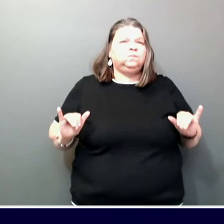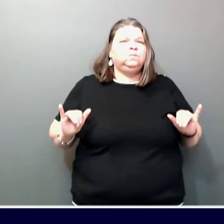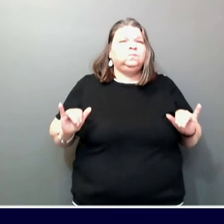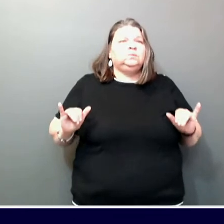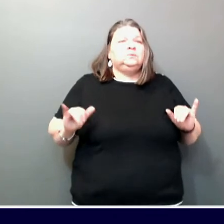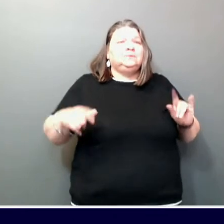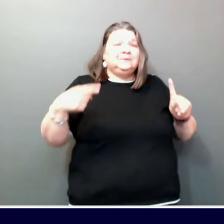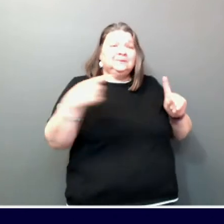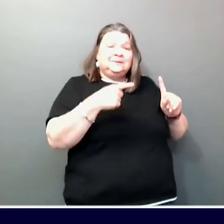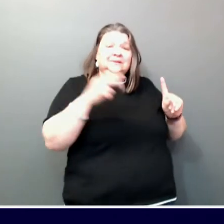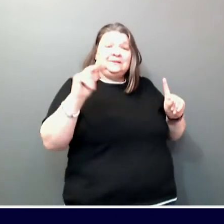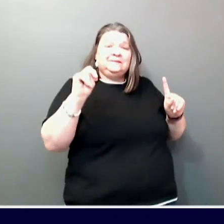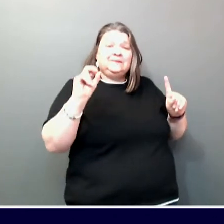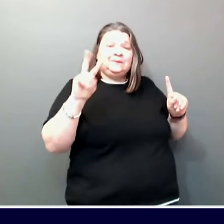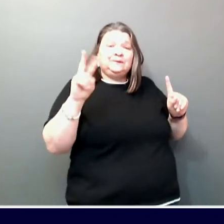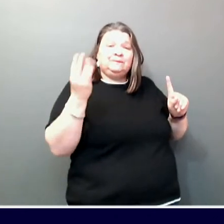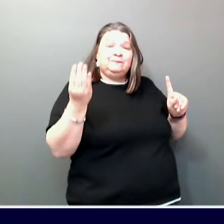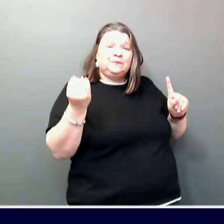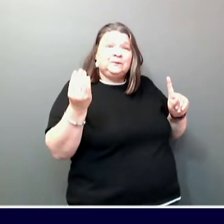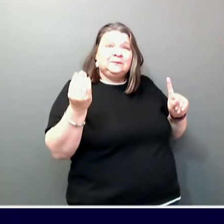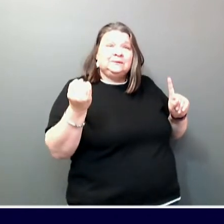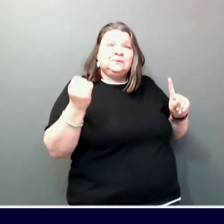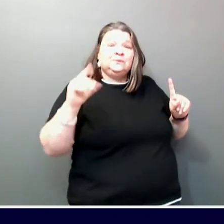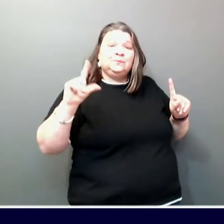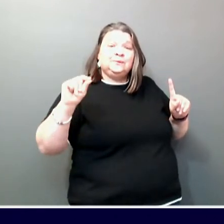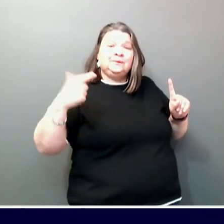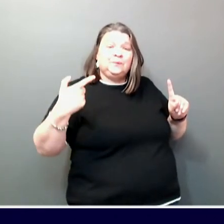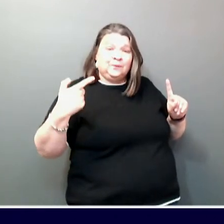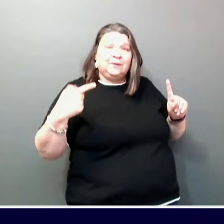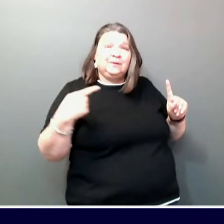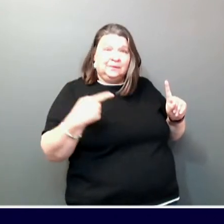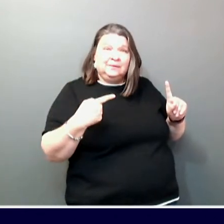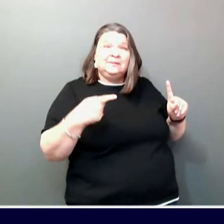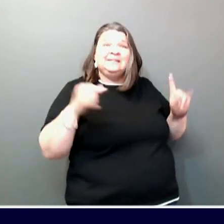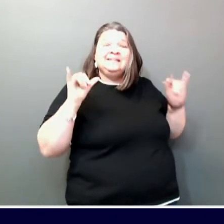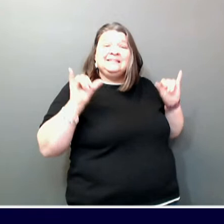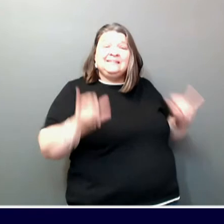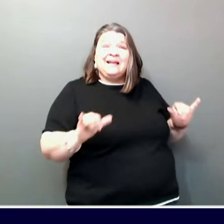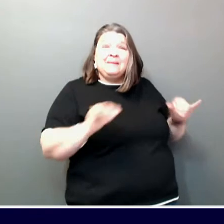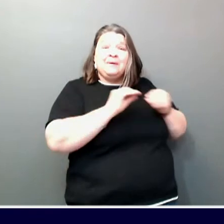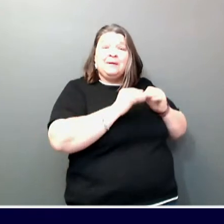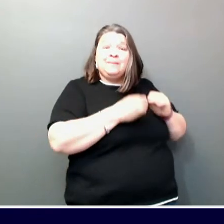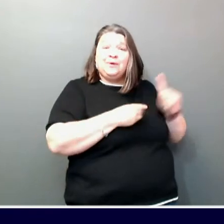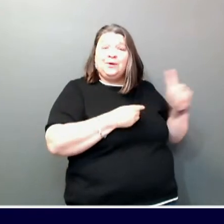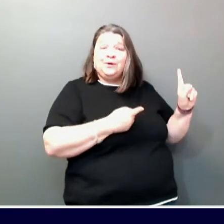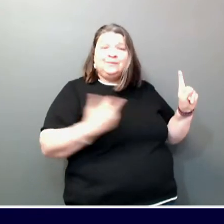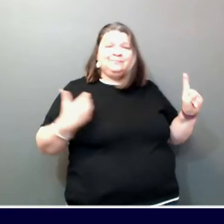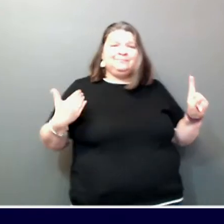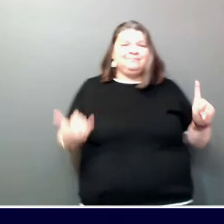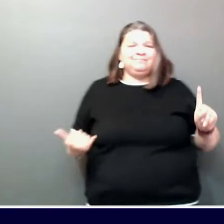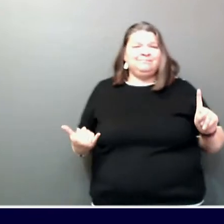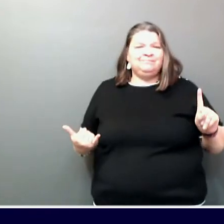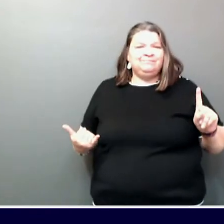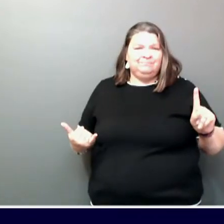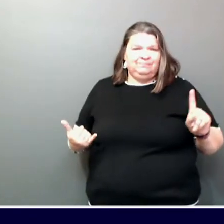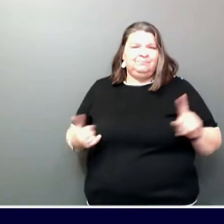of 2021. To put that number in perspective a bit further, 2 weeks ago in Maine, there